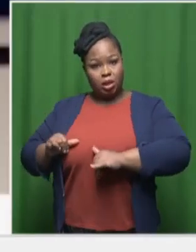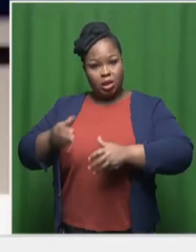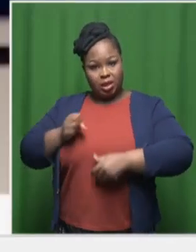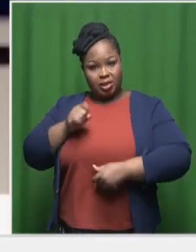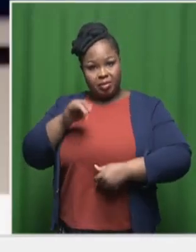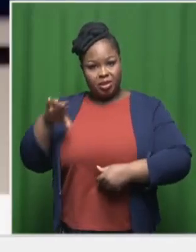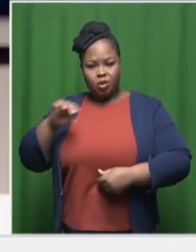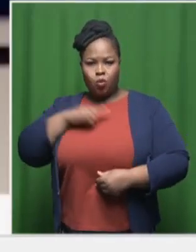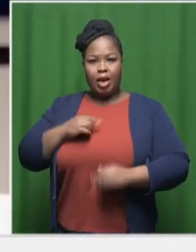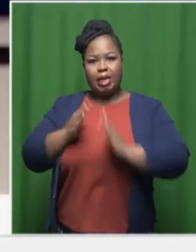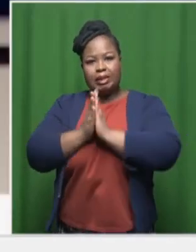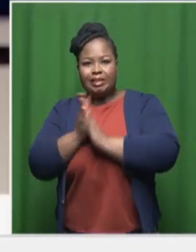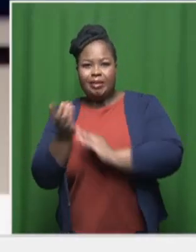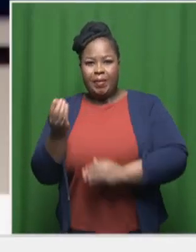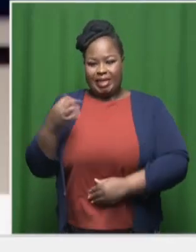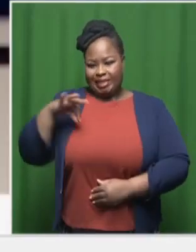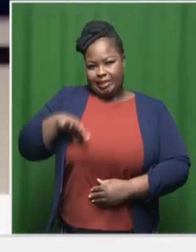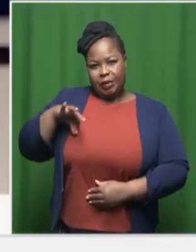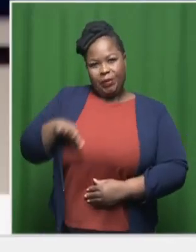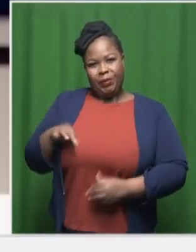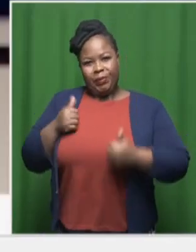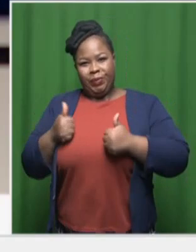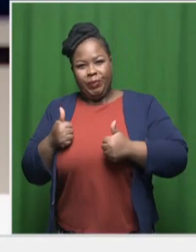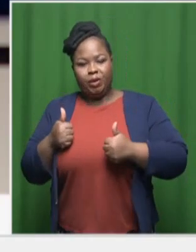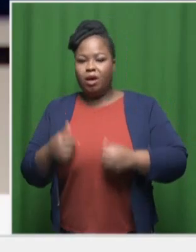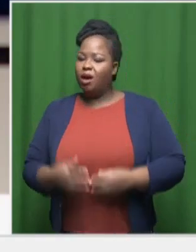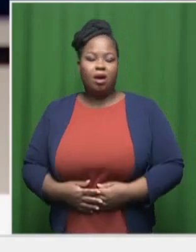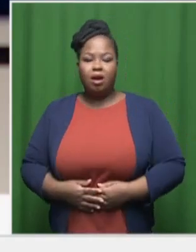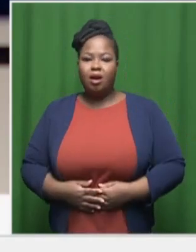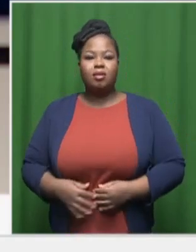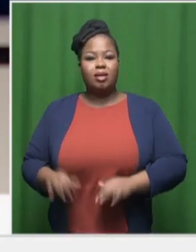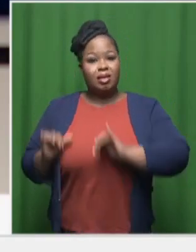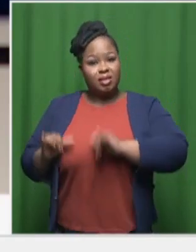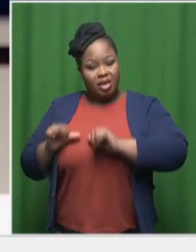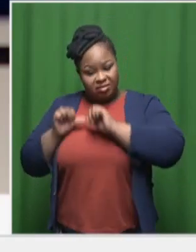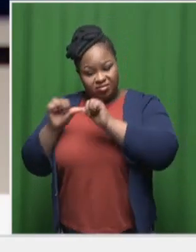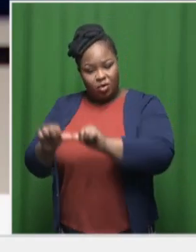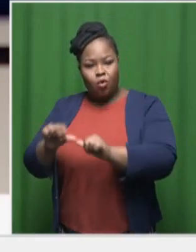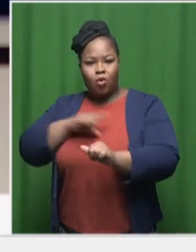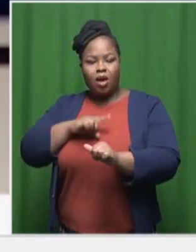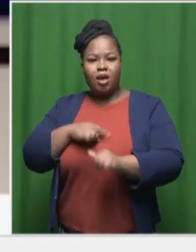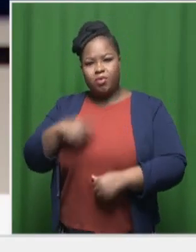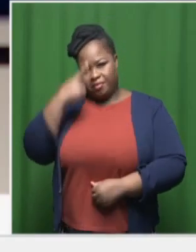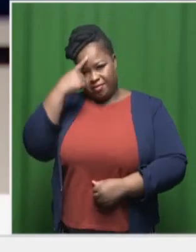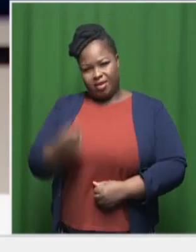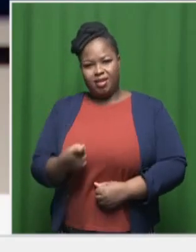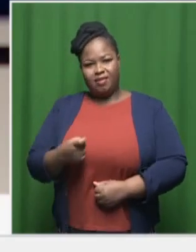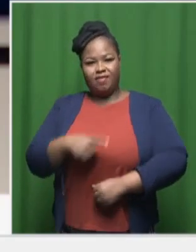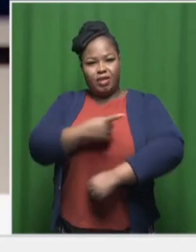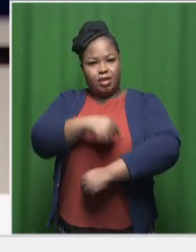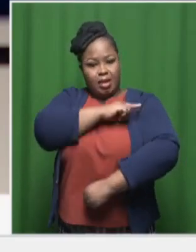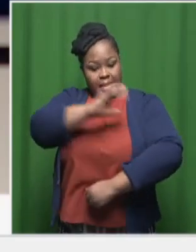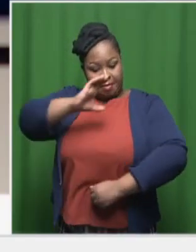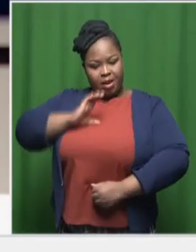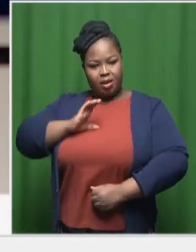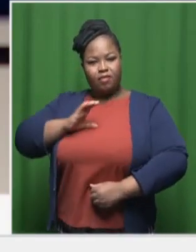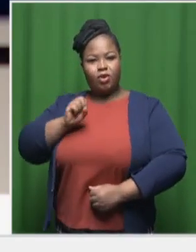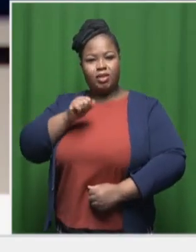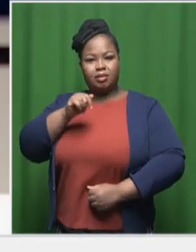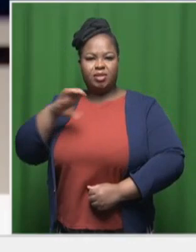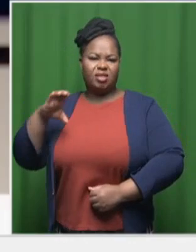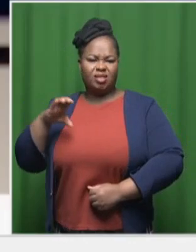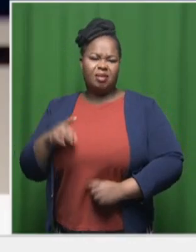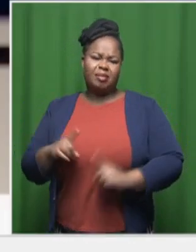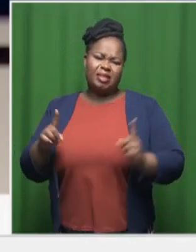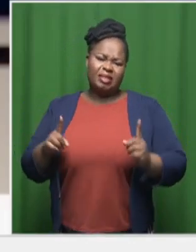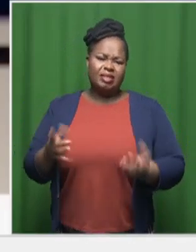financial gains, but you stay here because you believe in the public mandate of the SABC. Again, it's a really country